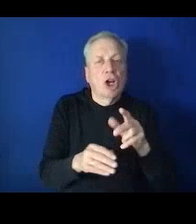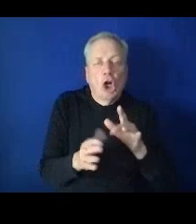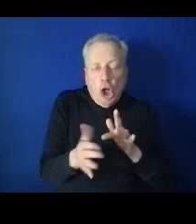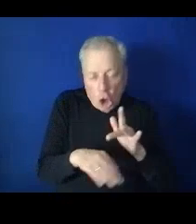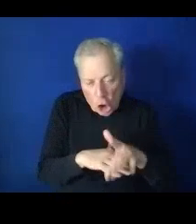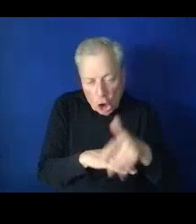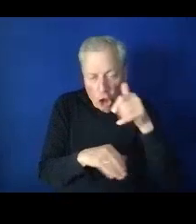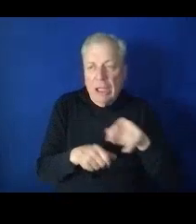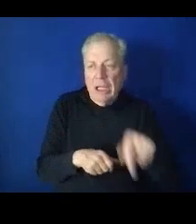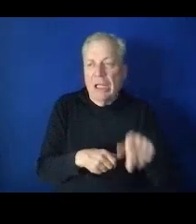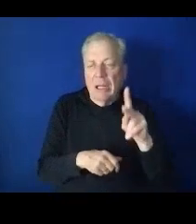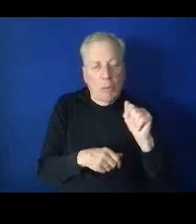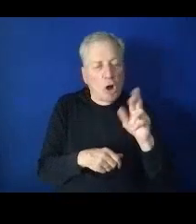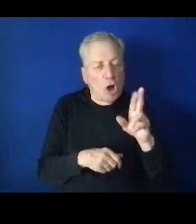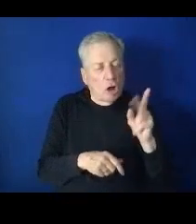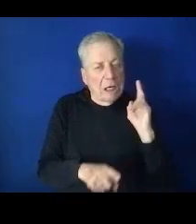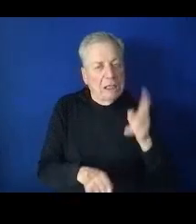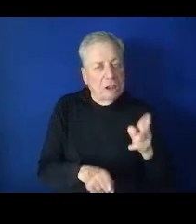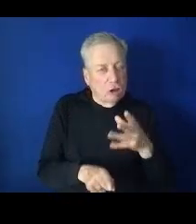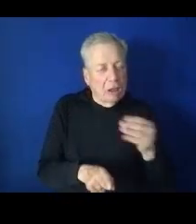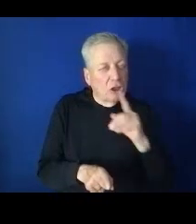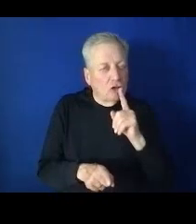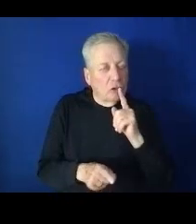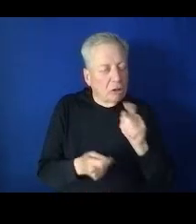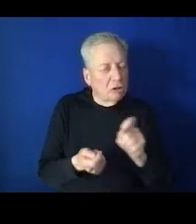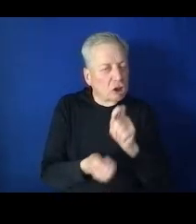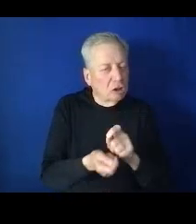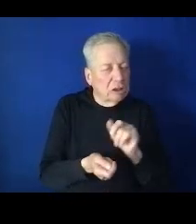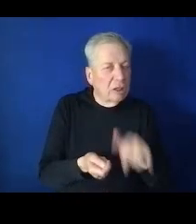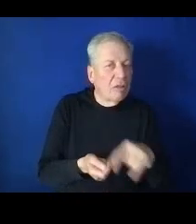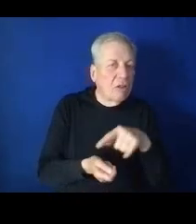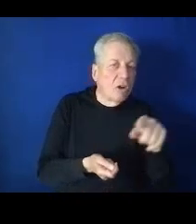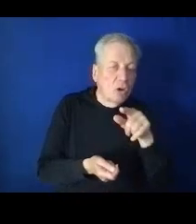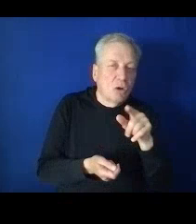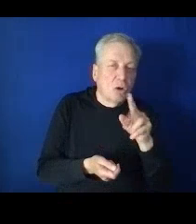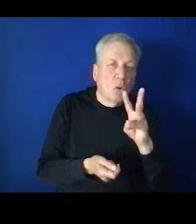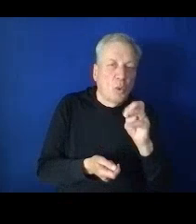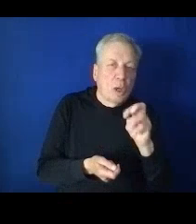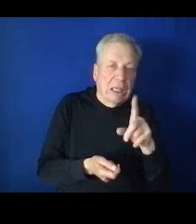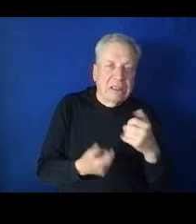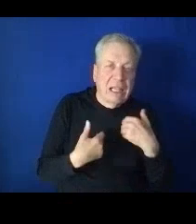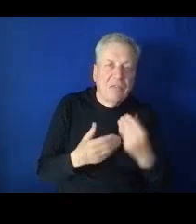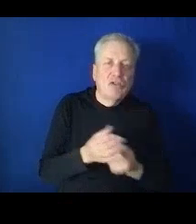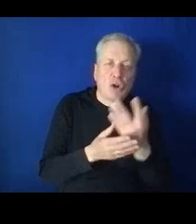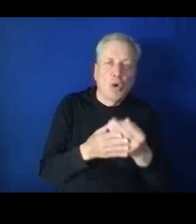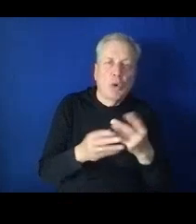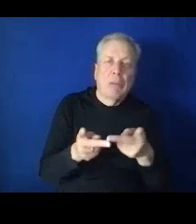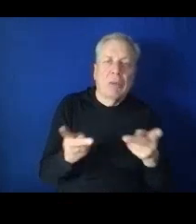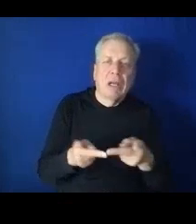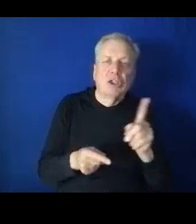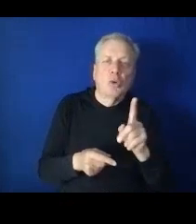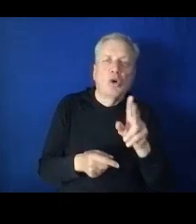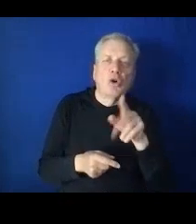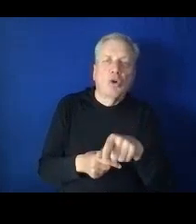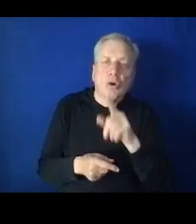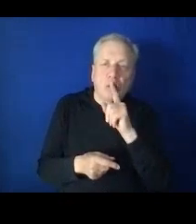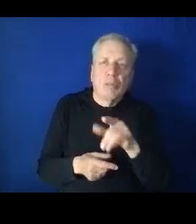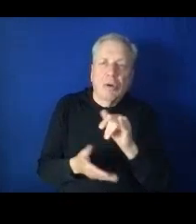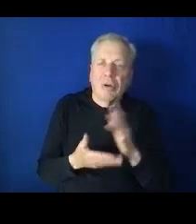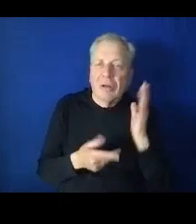park's history. And it's almost certain that these weeds have grown in places where the Ross's bentgrass was